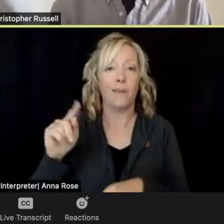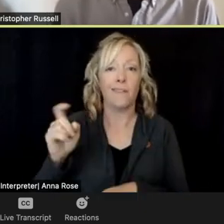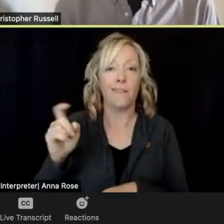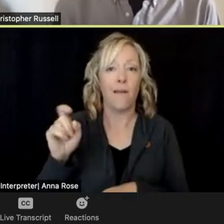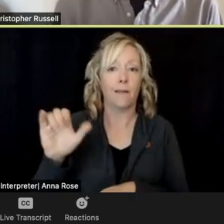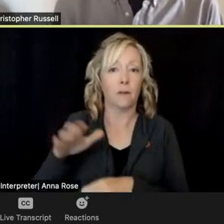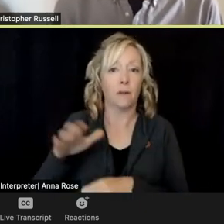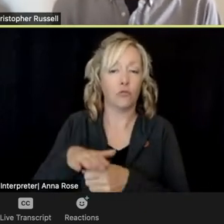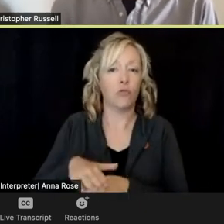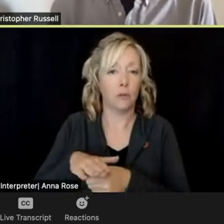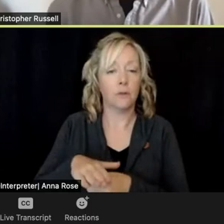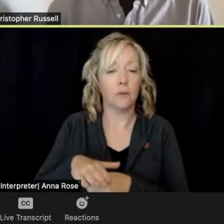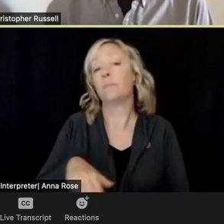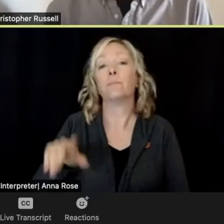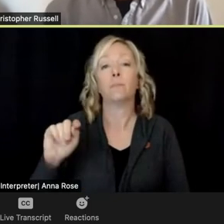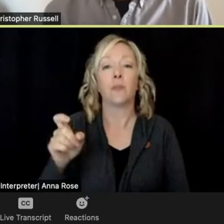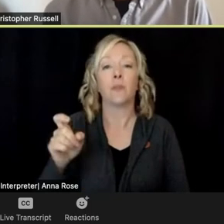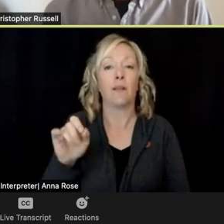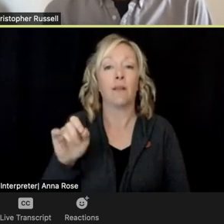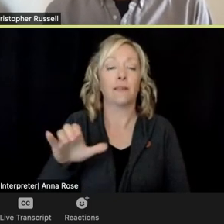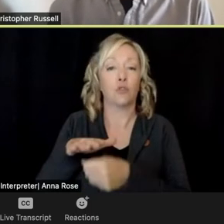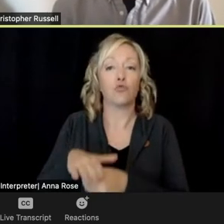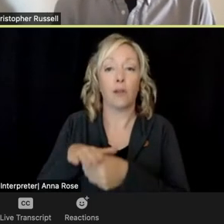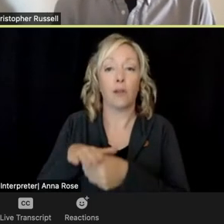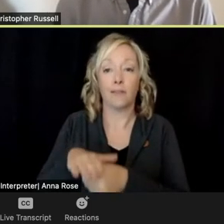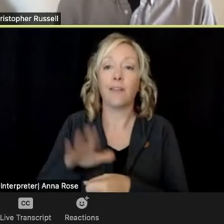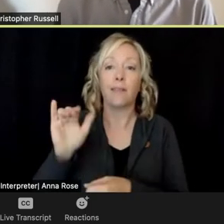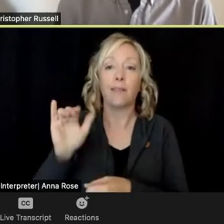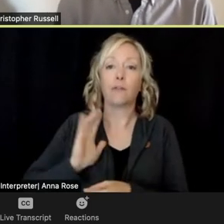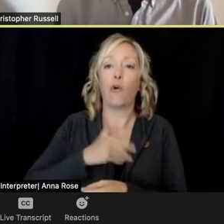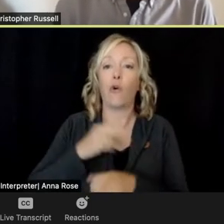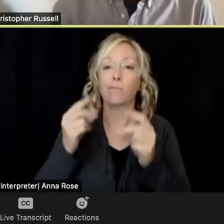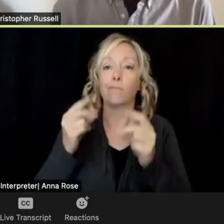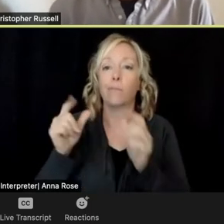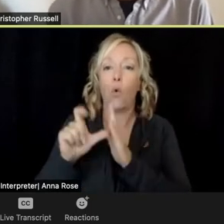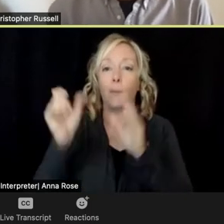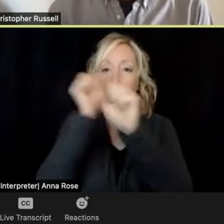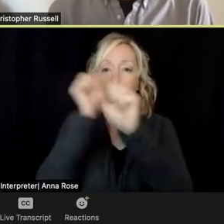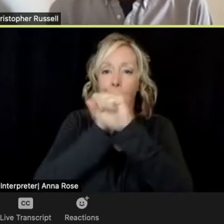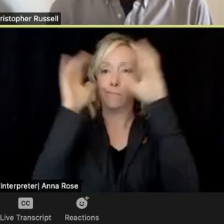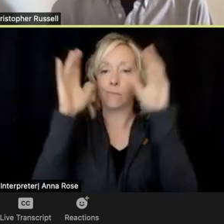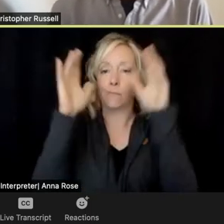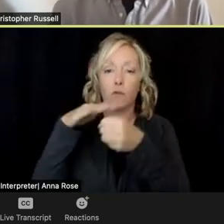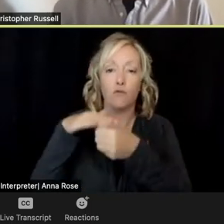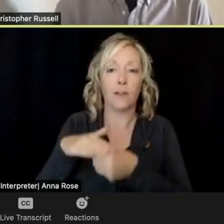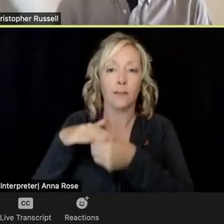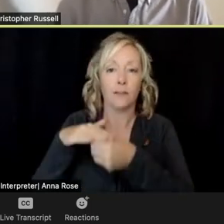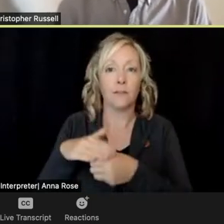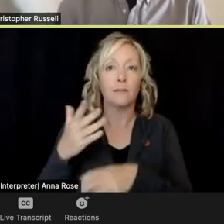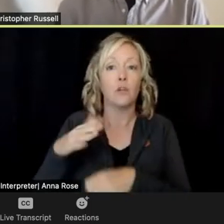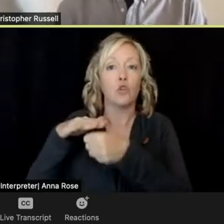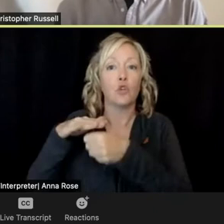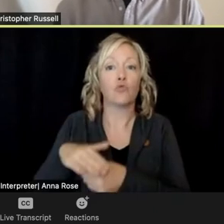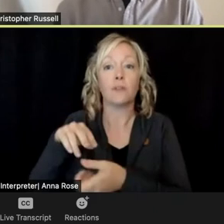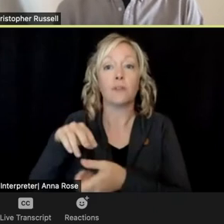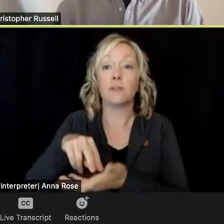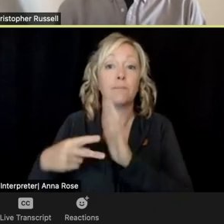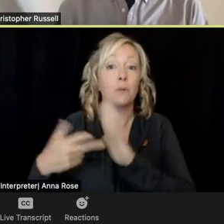Toxic stress, the stereotype that we have of stress in our society anyway, is that stress looks like